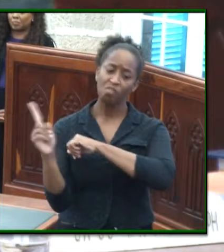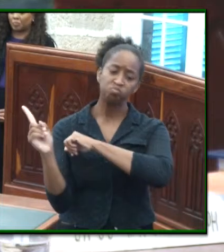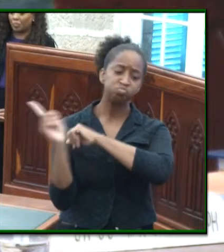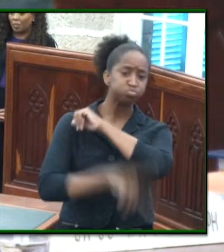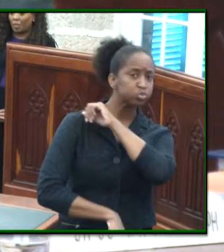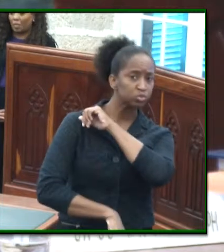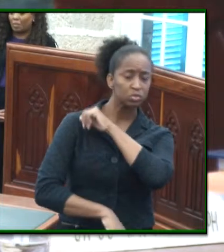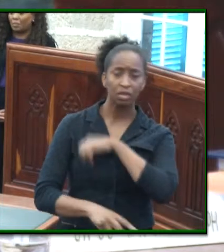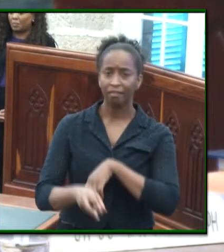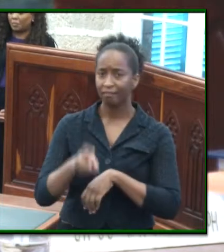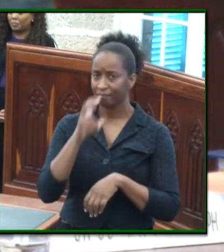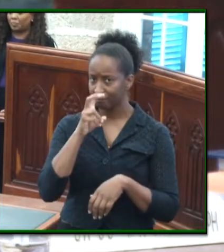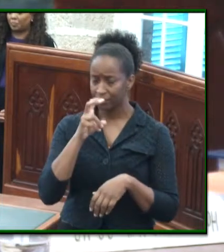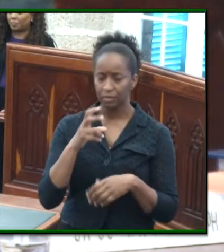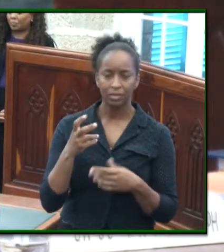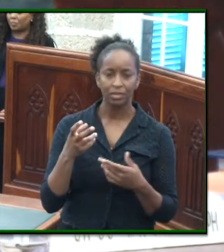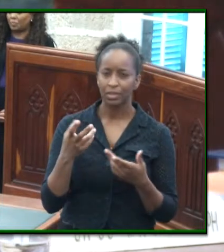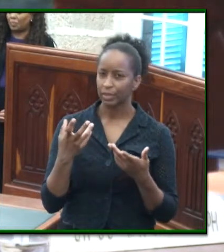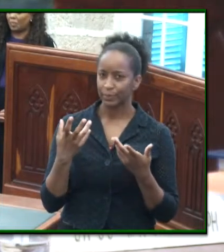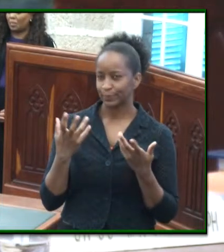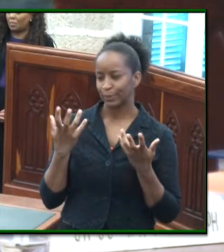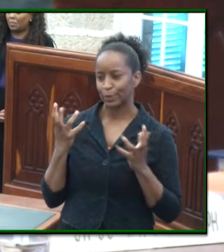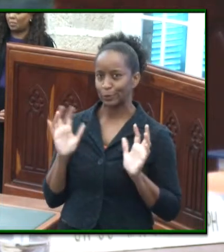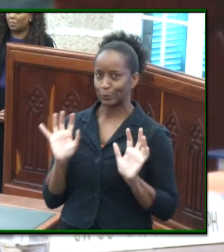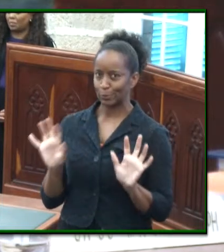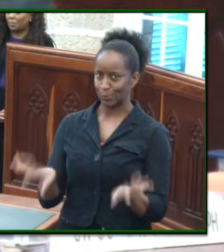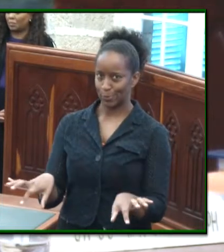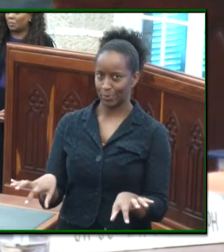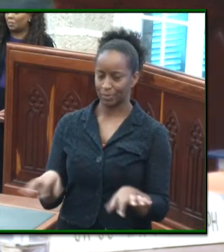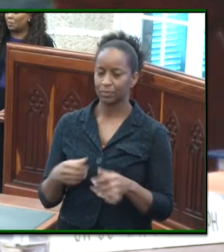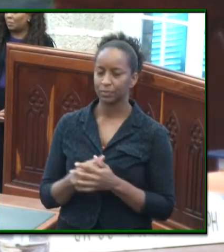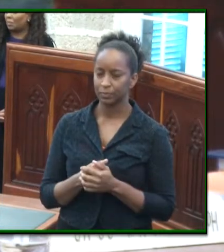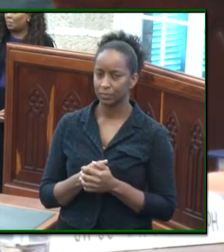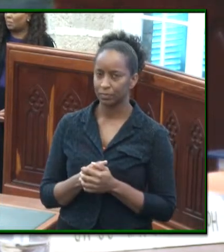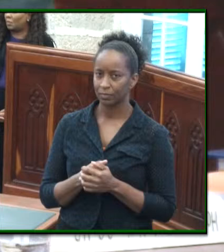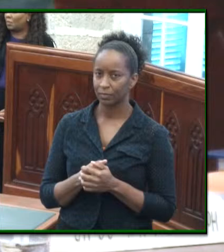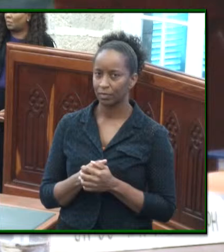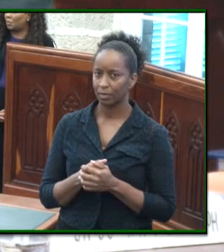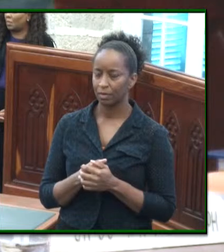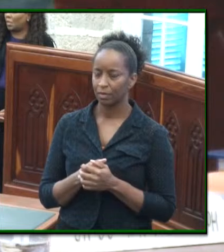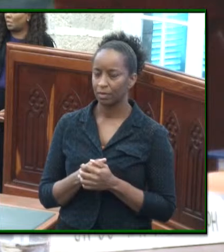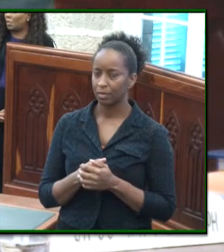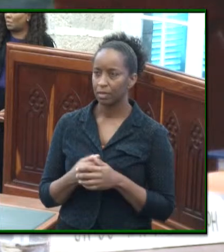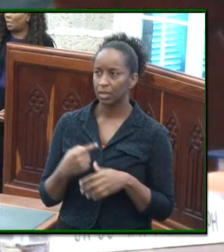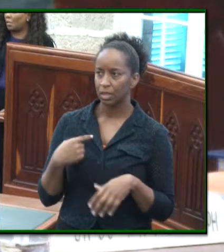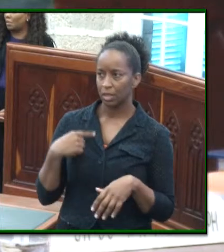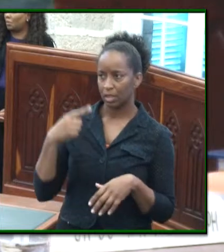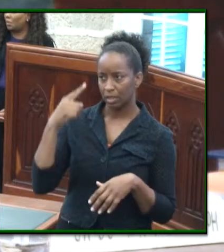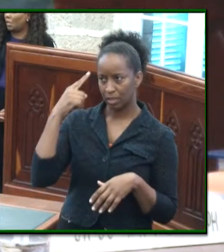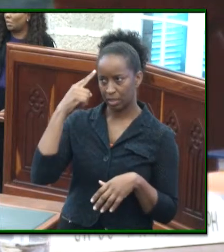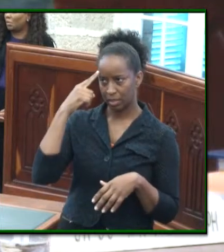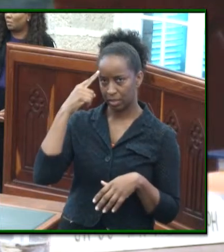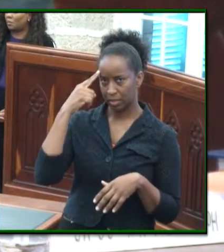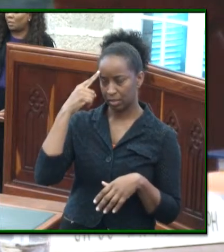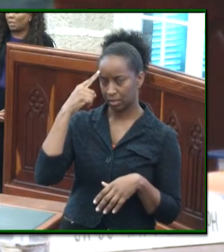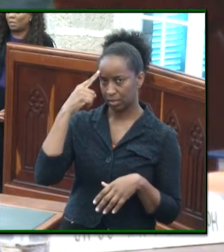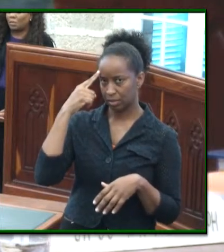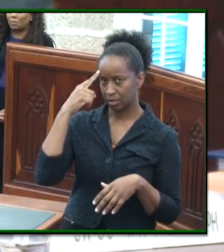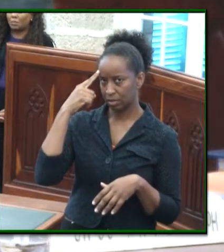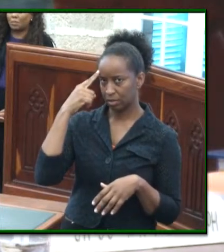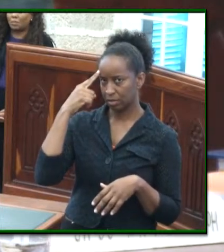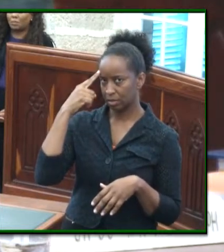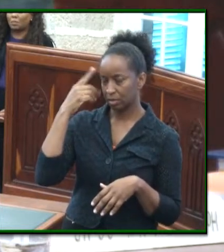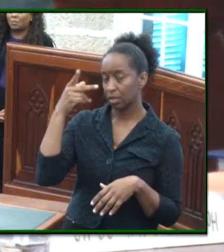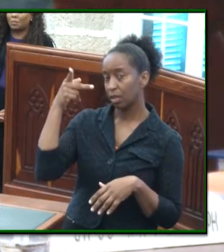at all are persons who we do not find a way to cater for. And so I think that the initiative introduced by the Prime Minister and in